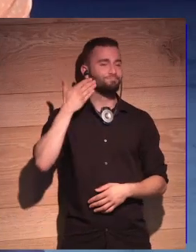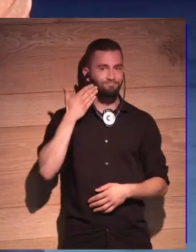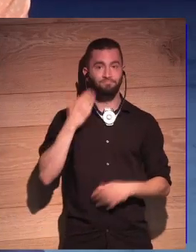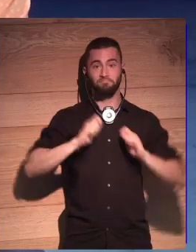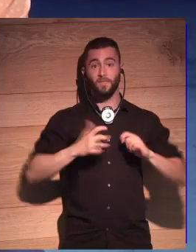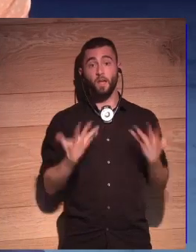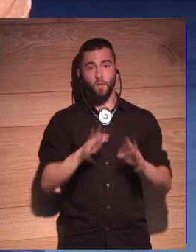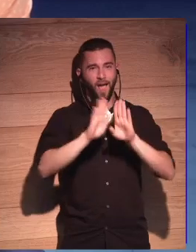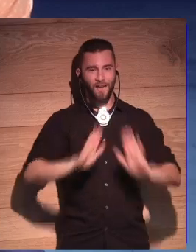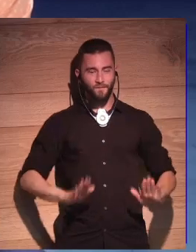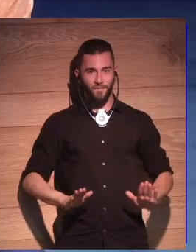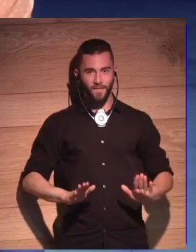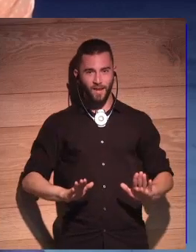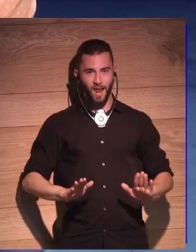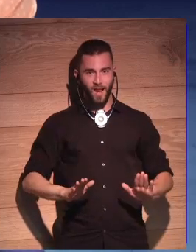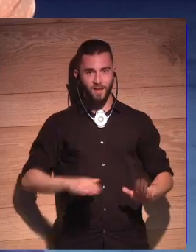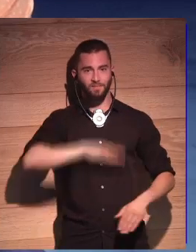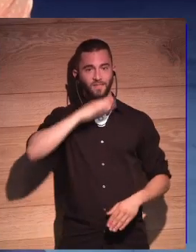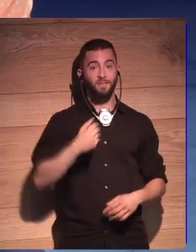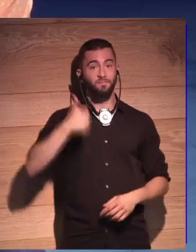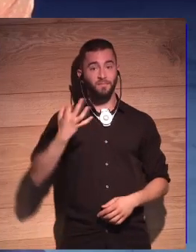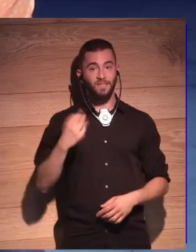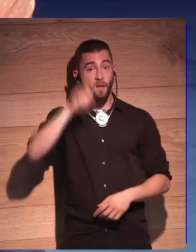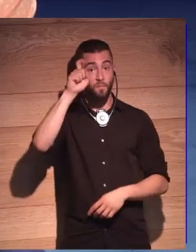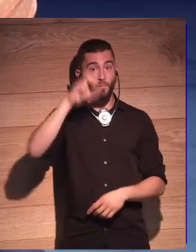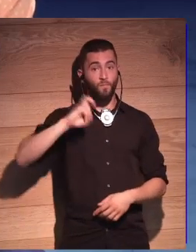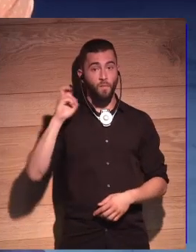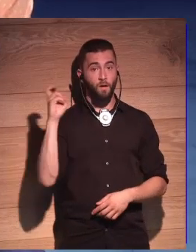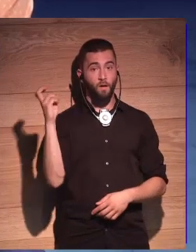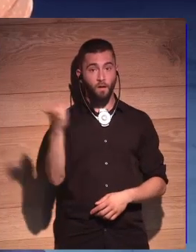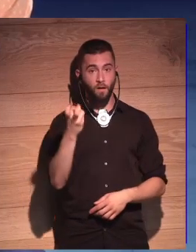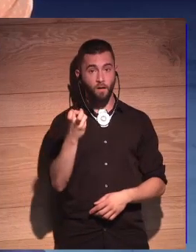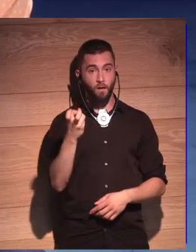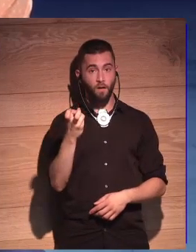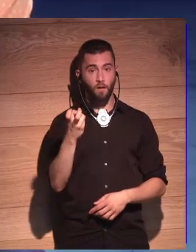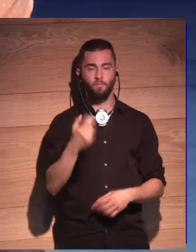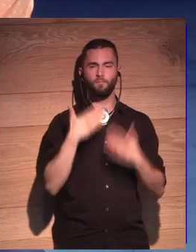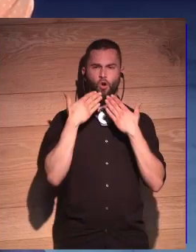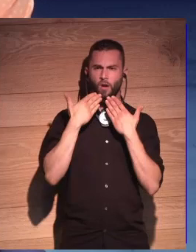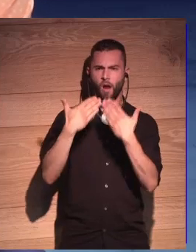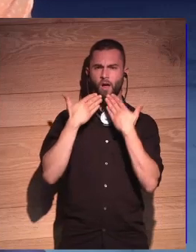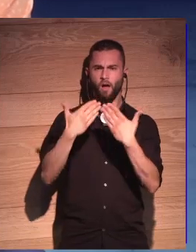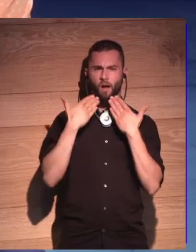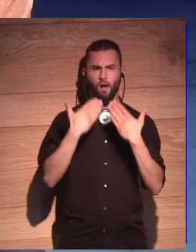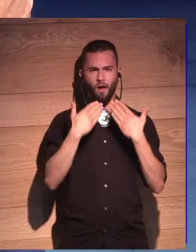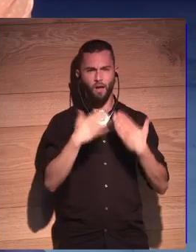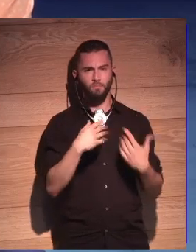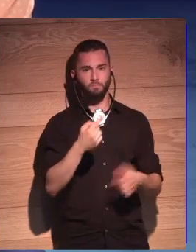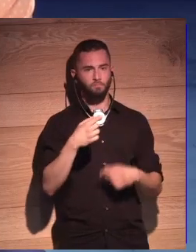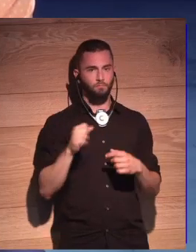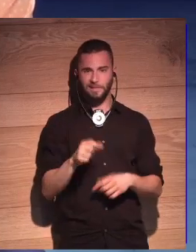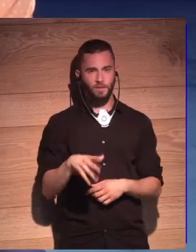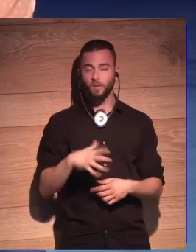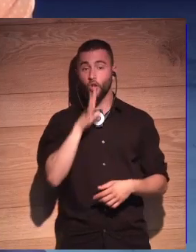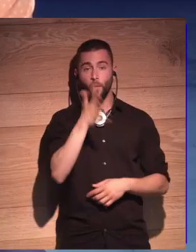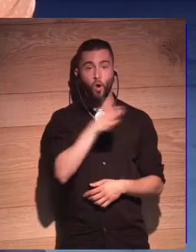of those from the United States, and this makes us very proud. But what really makes us proud is that teachers come to us, contact